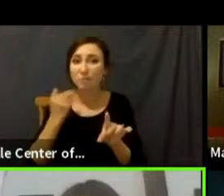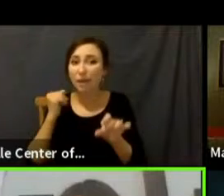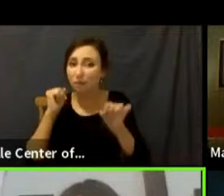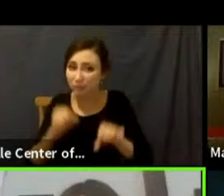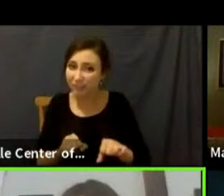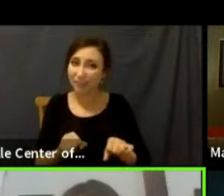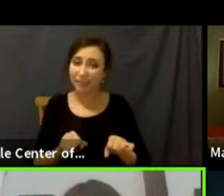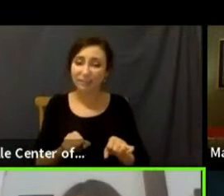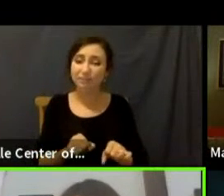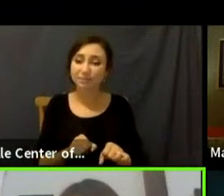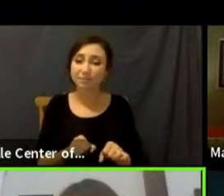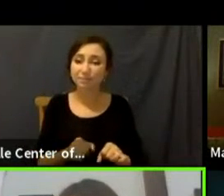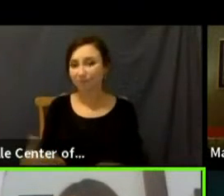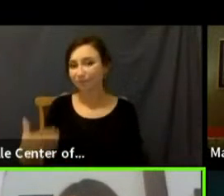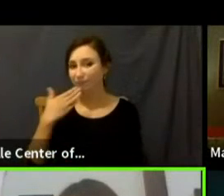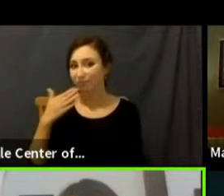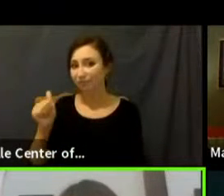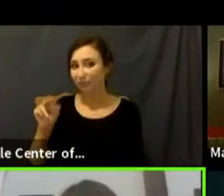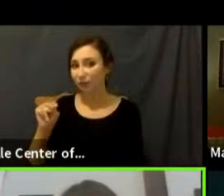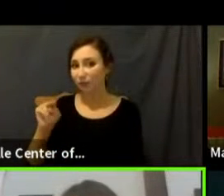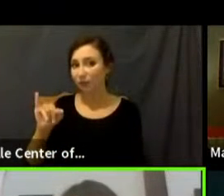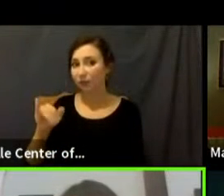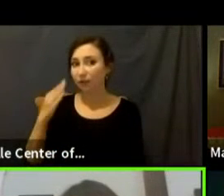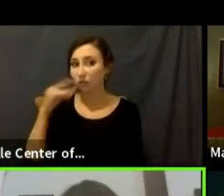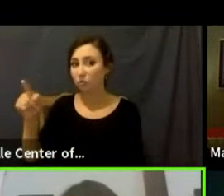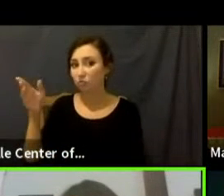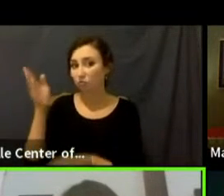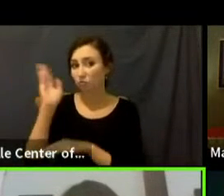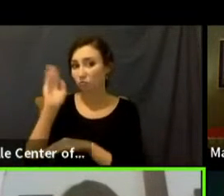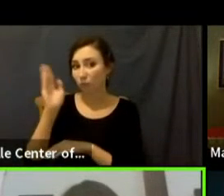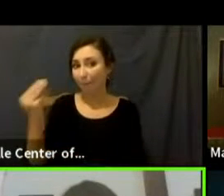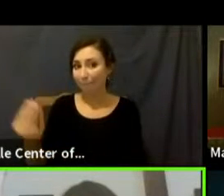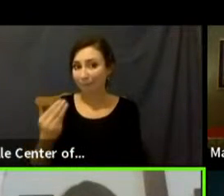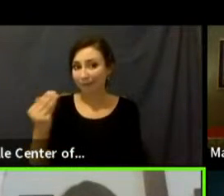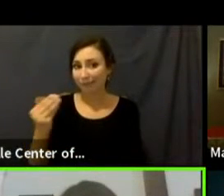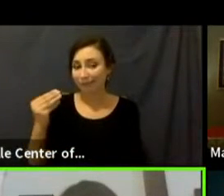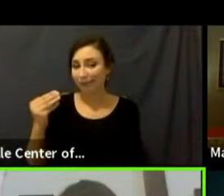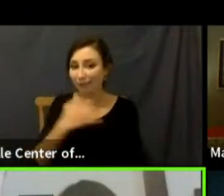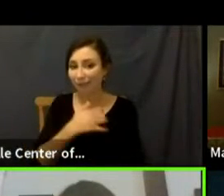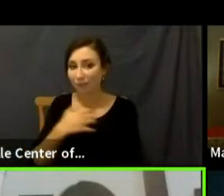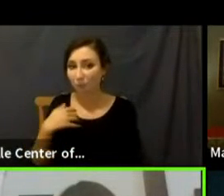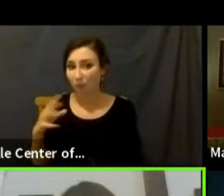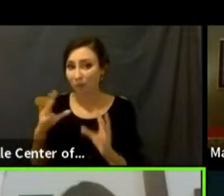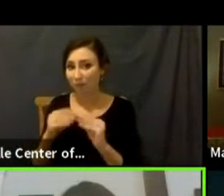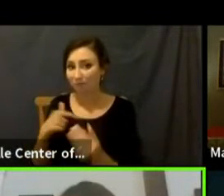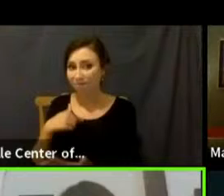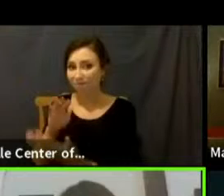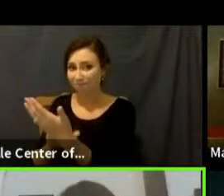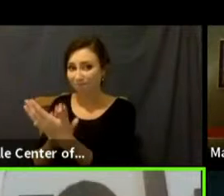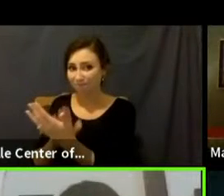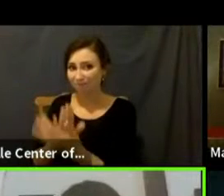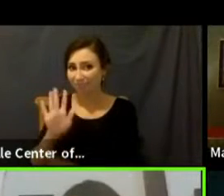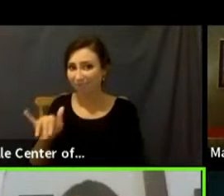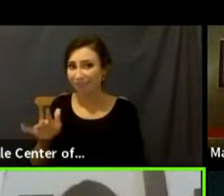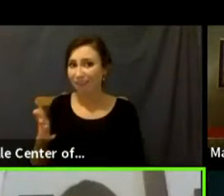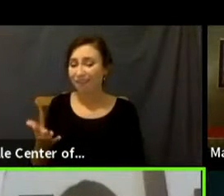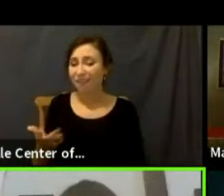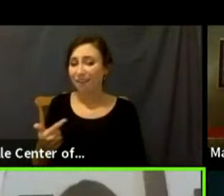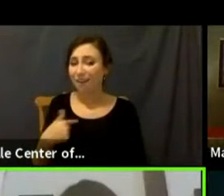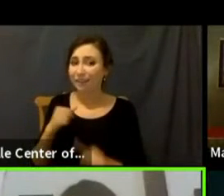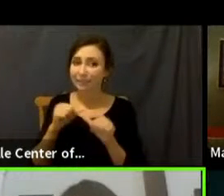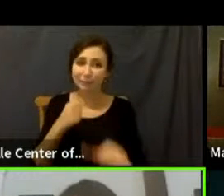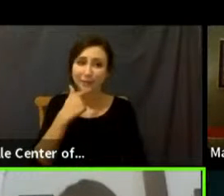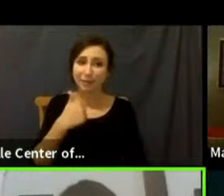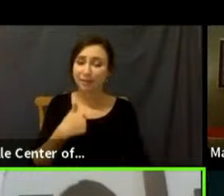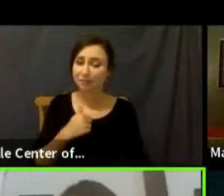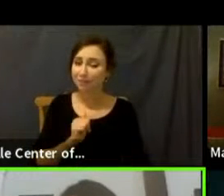just thanks to Ani. I know that you spoke on Monday at the commission meeting, and I applaud that. It's I keep telling myself I want